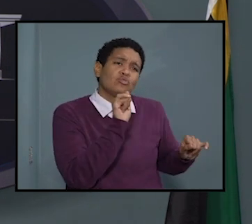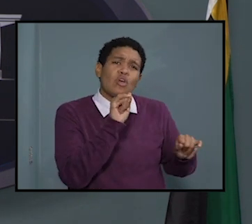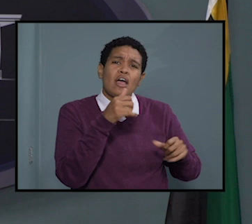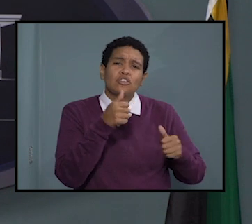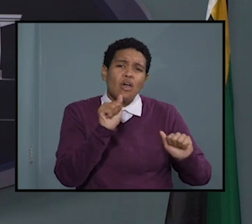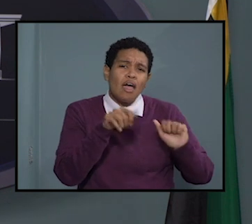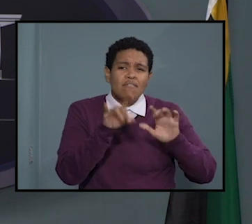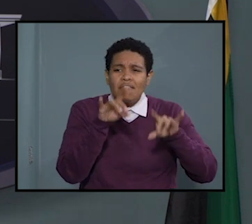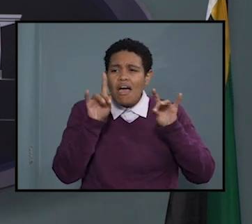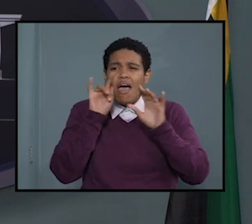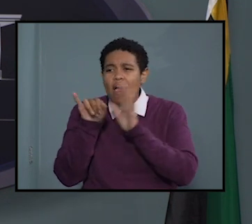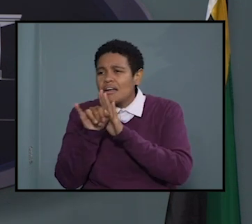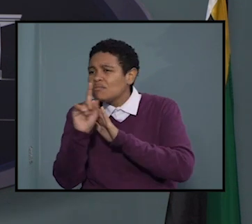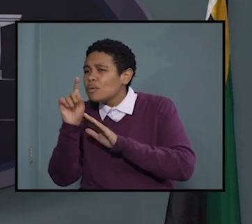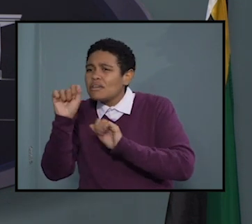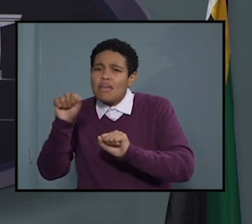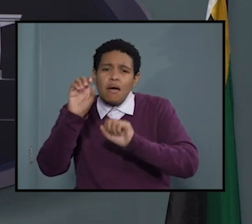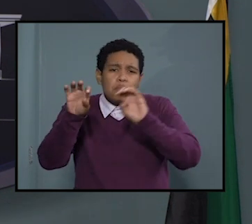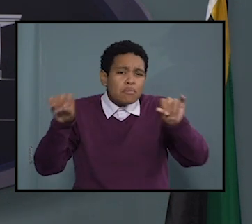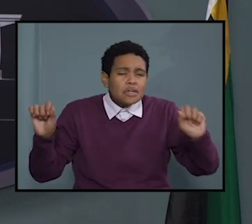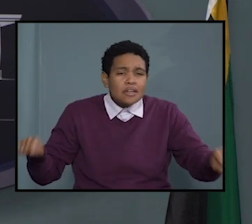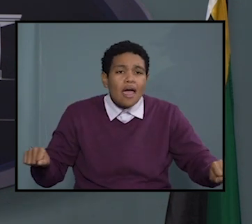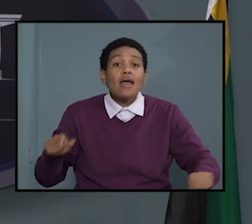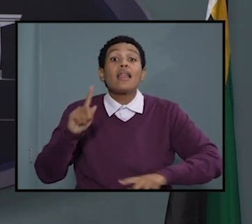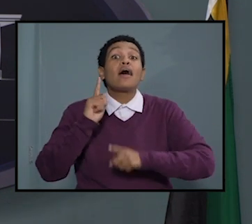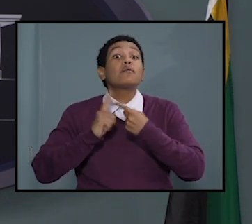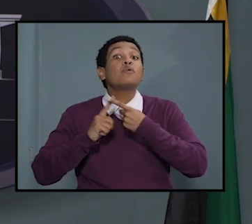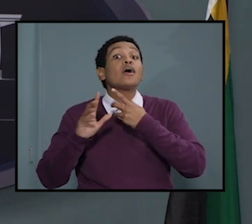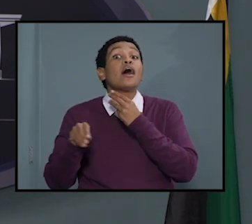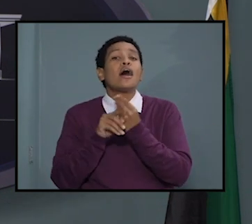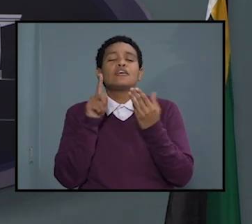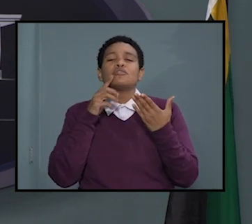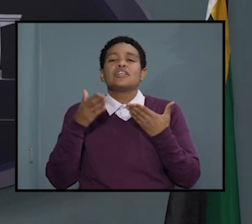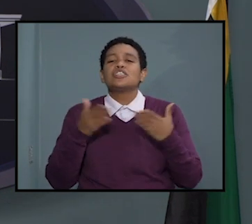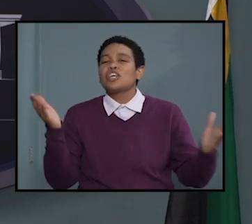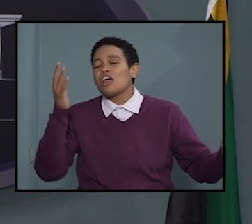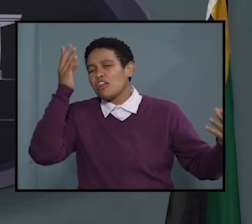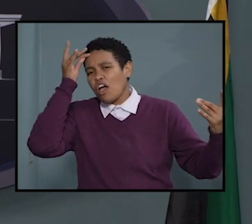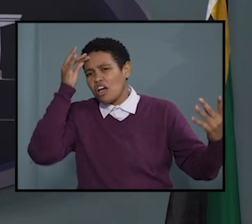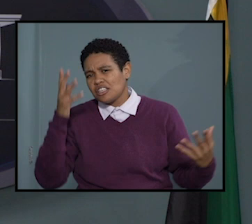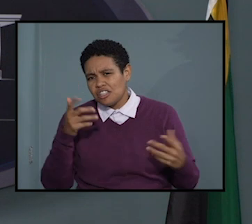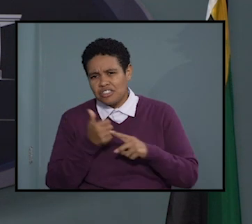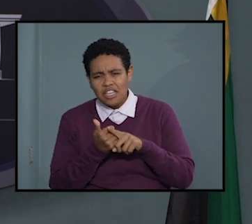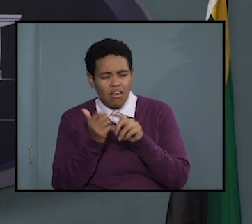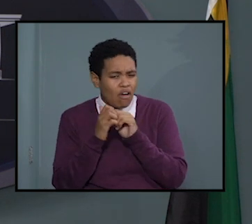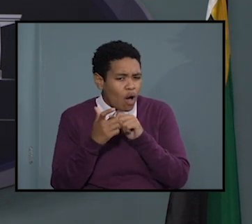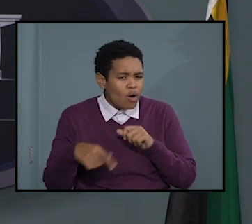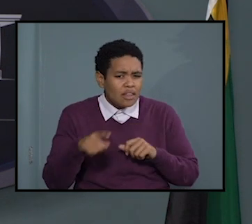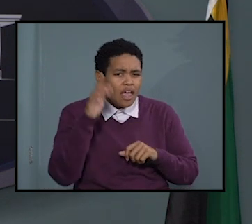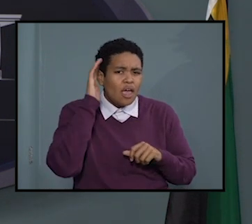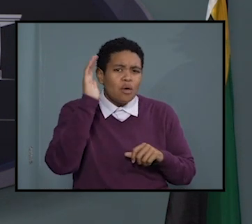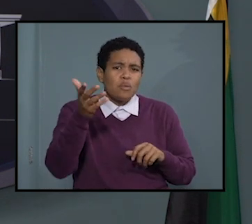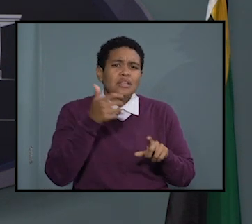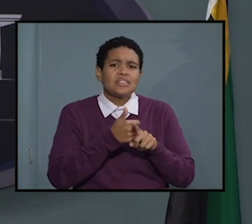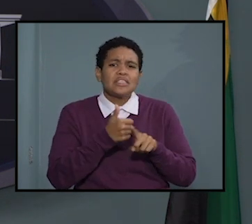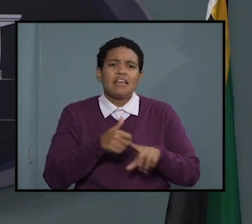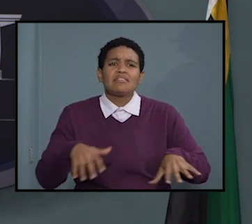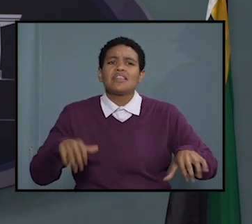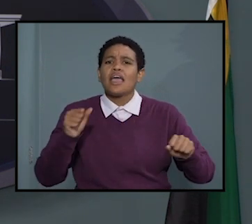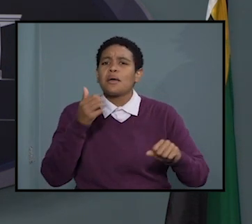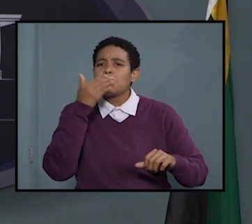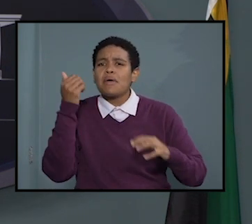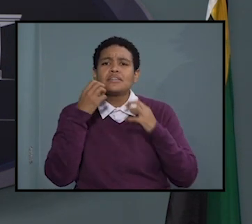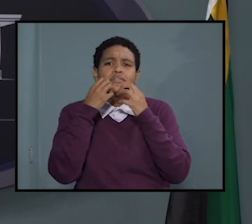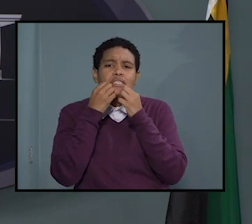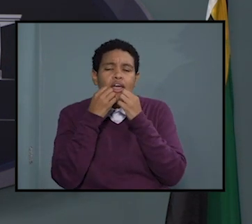identify, as well as, of course, the general considerations of how they will be taken best care